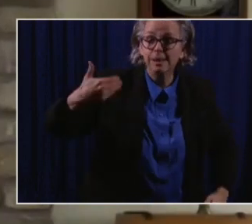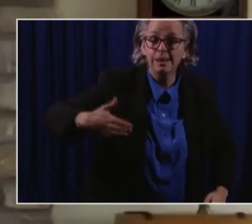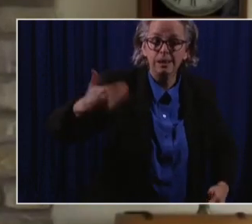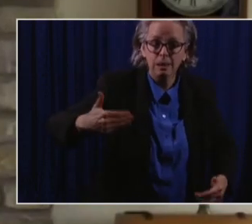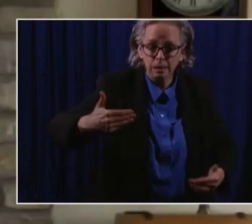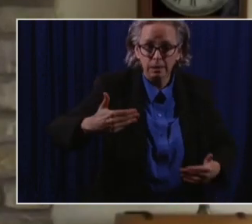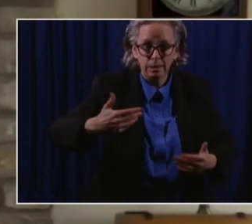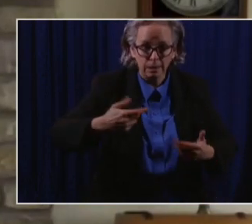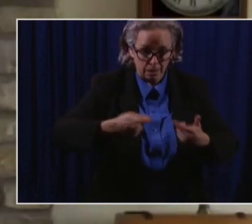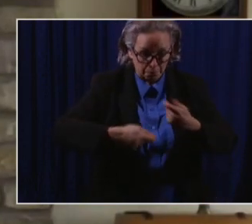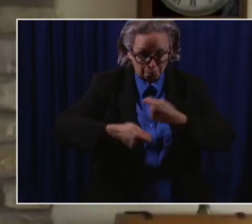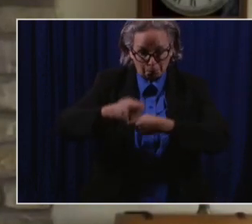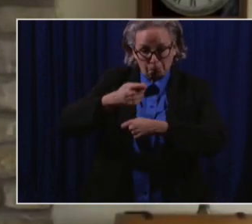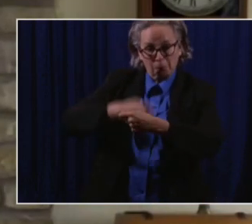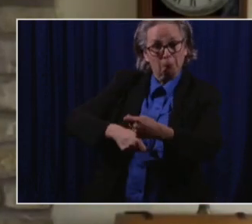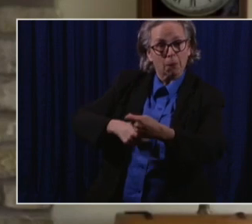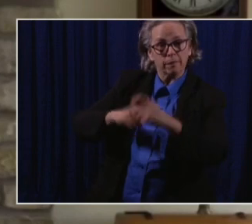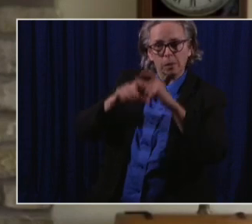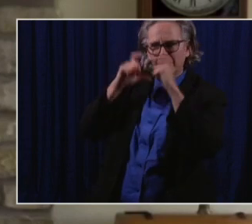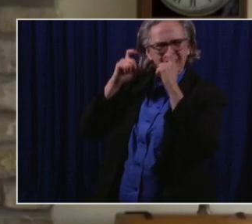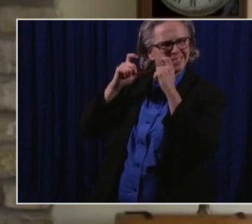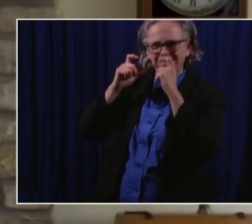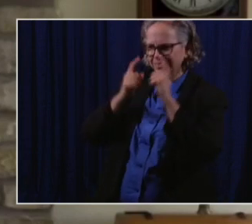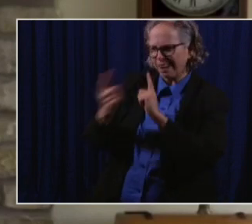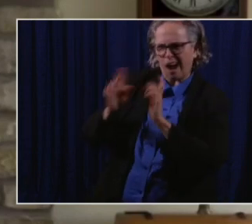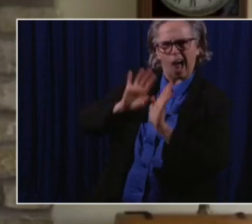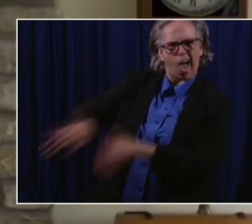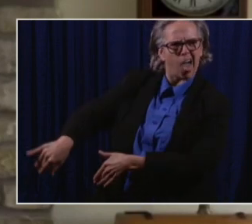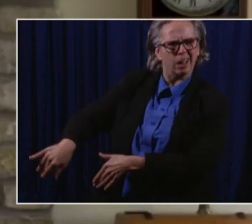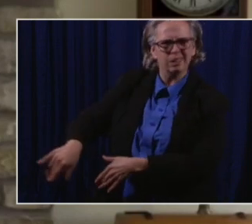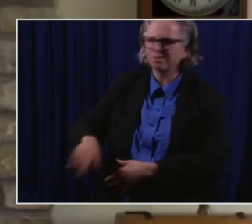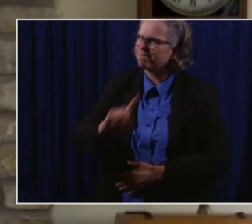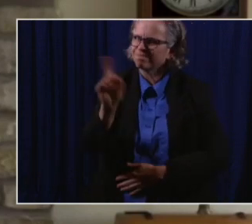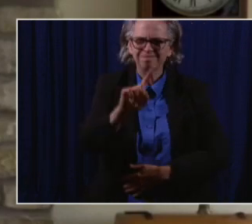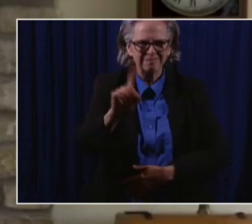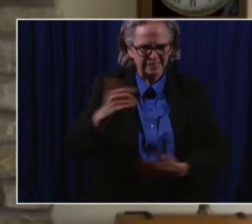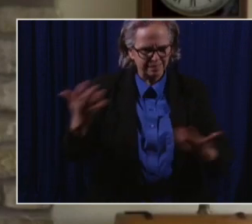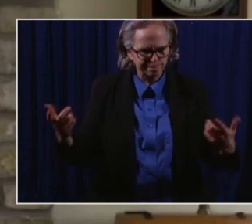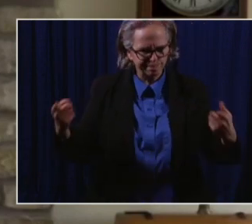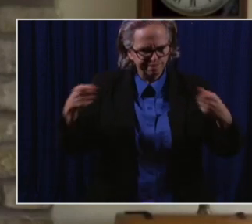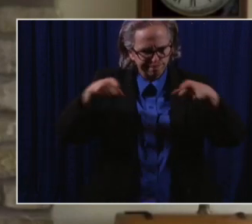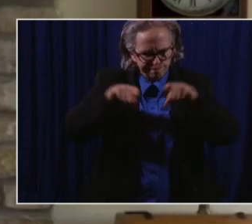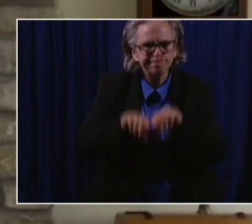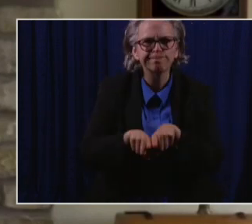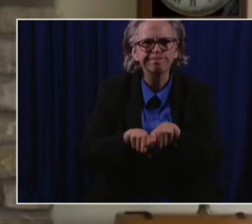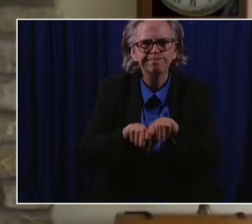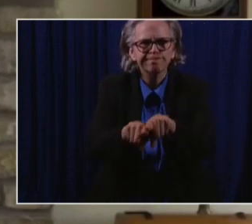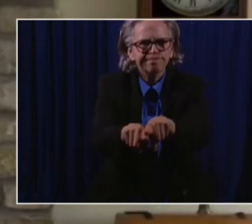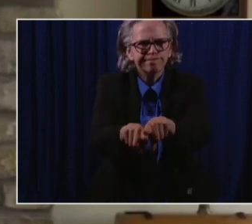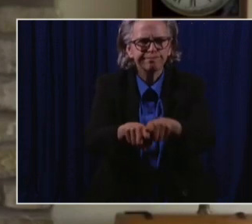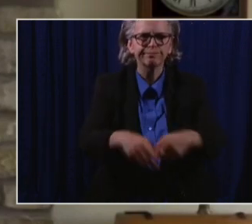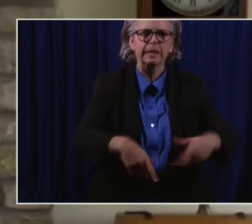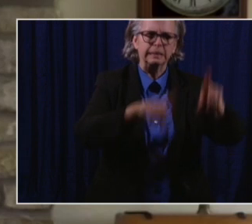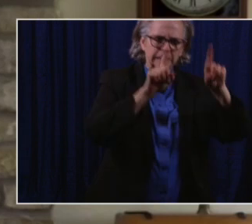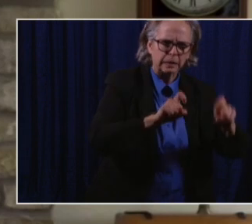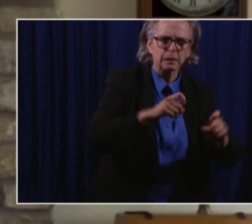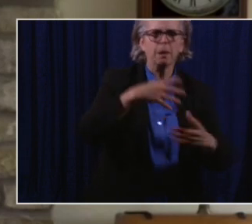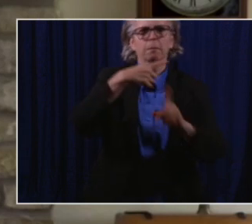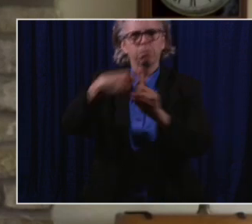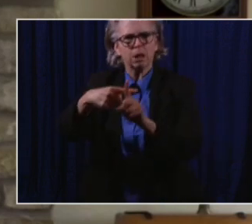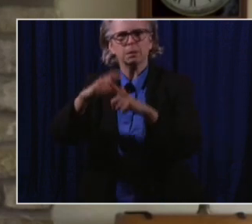and social distancing. They have to go together. Number three, masks do